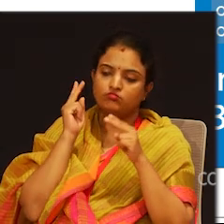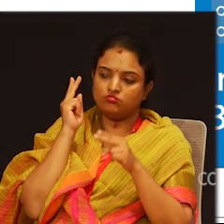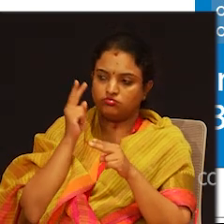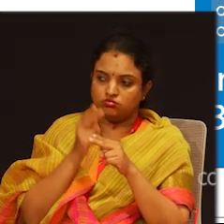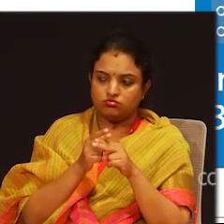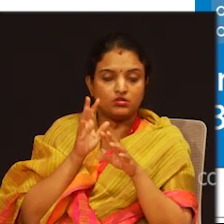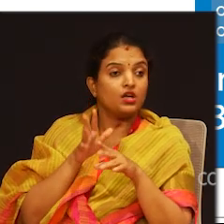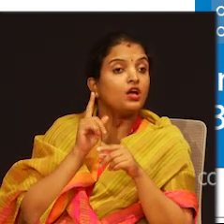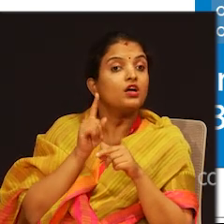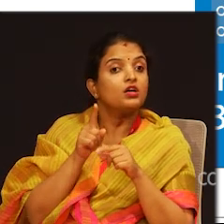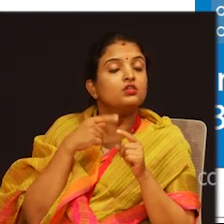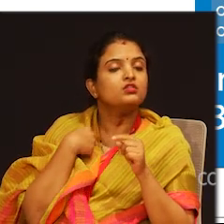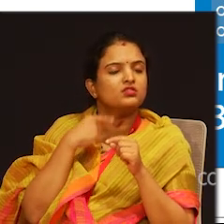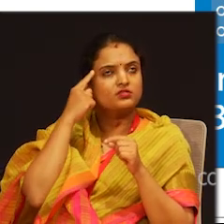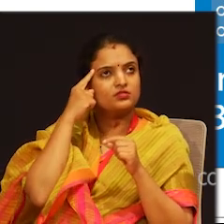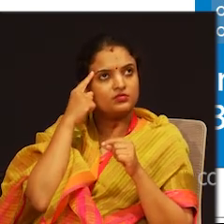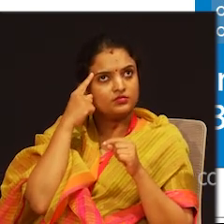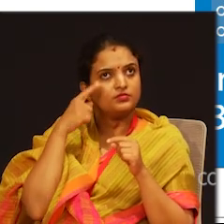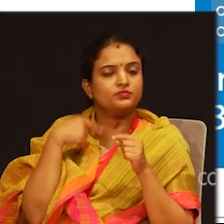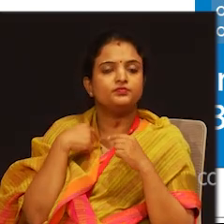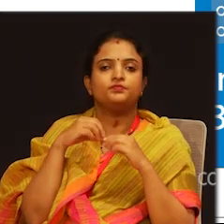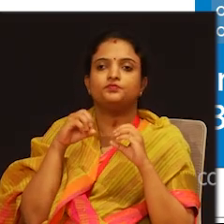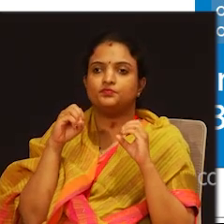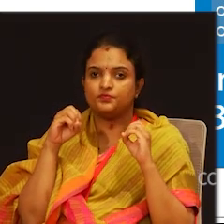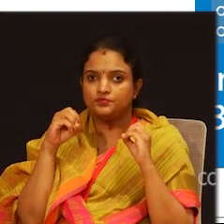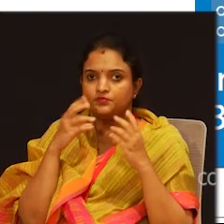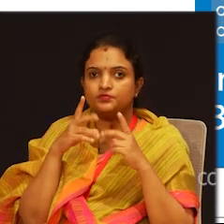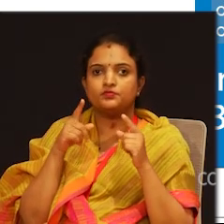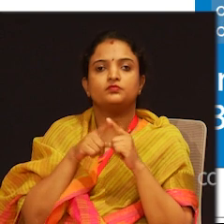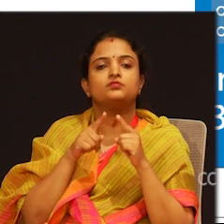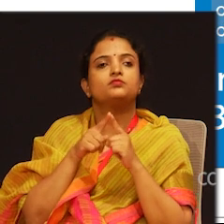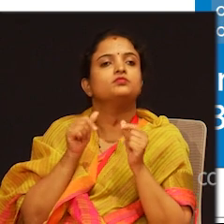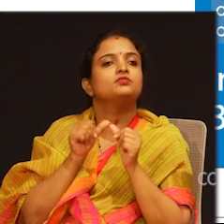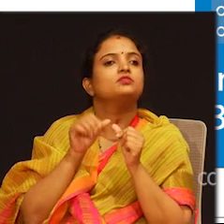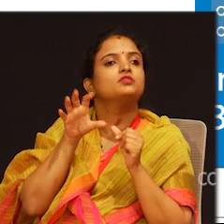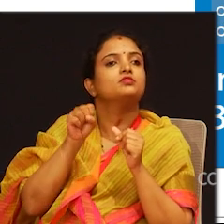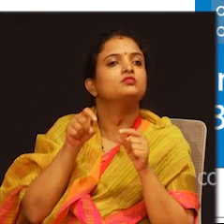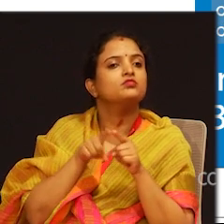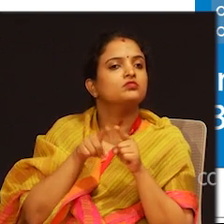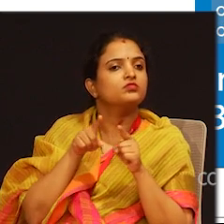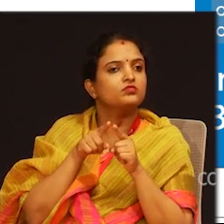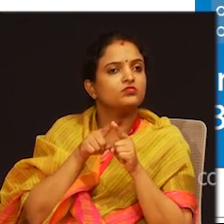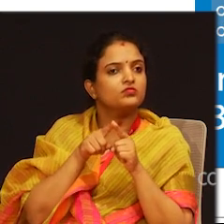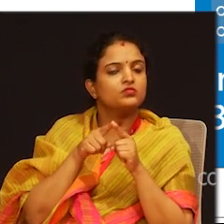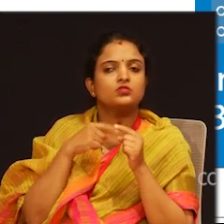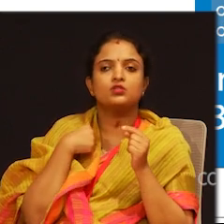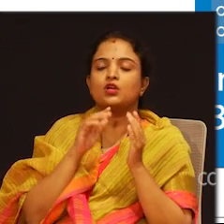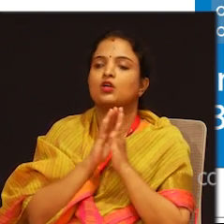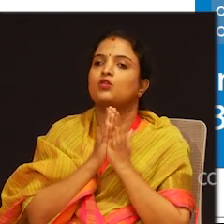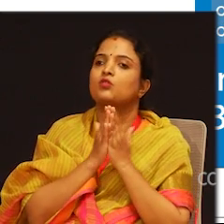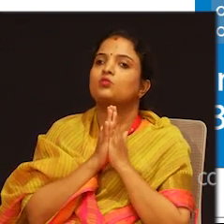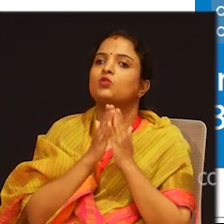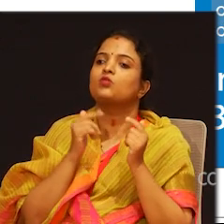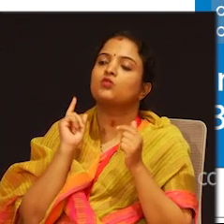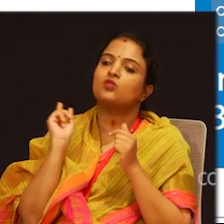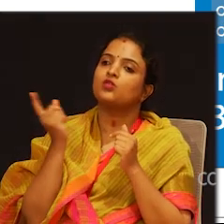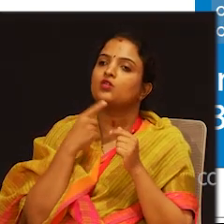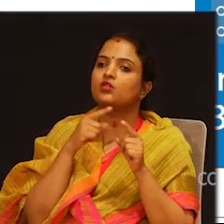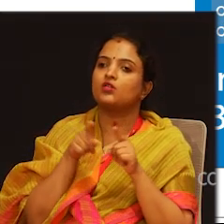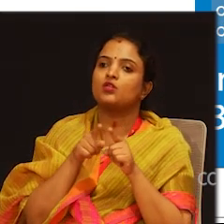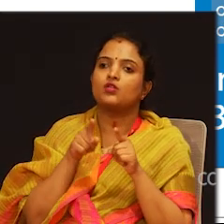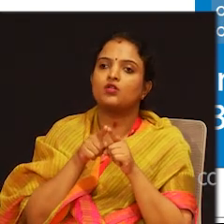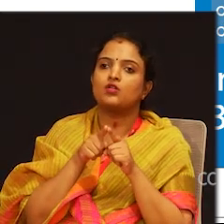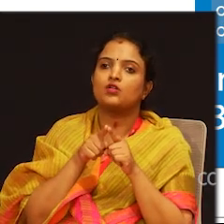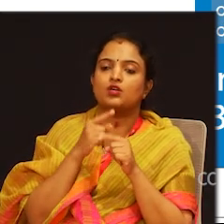givens. So we said, we are going to make our book accessible in a way that it is a book for all. It's not